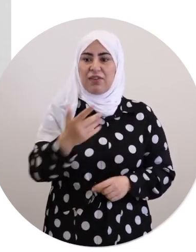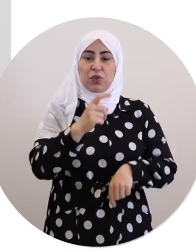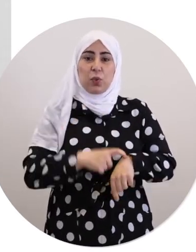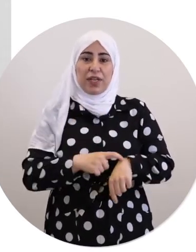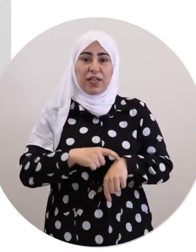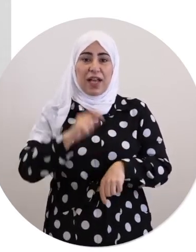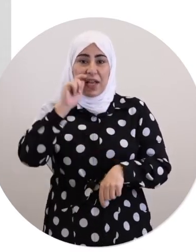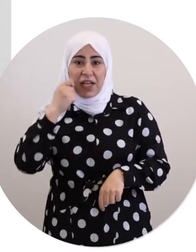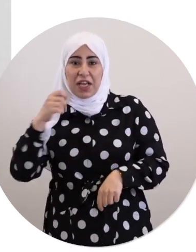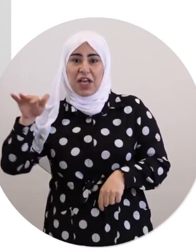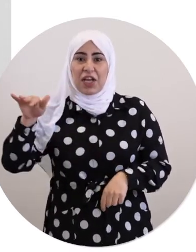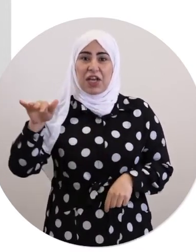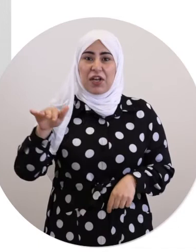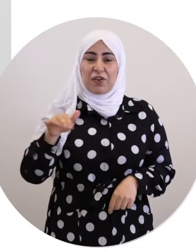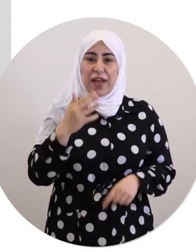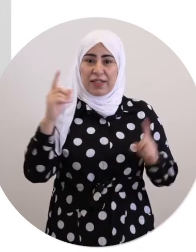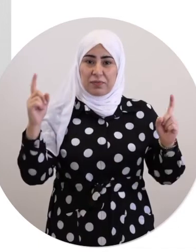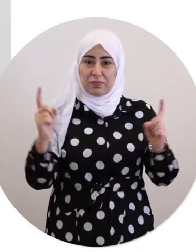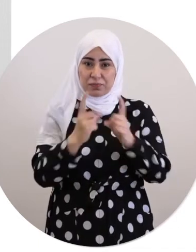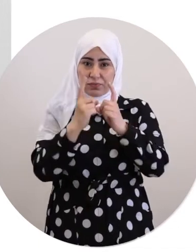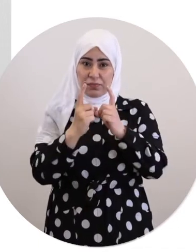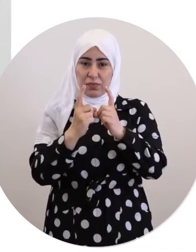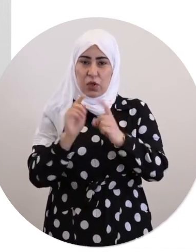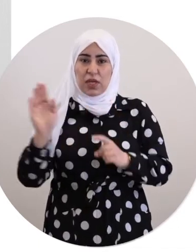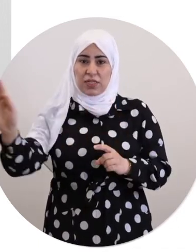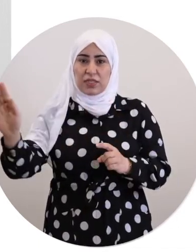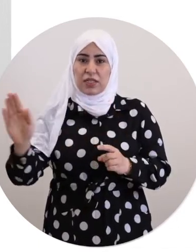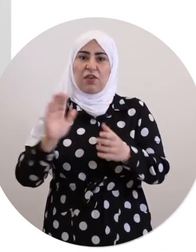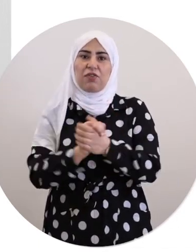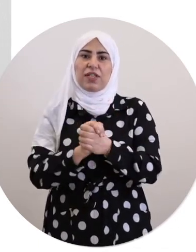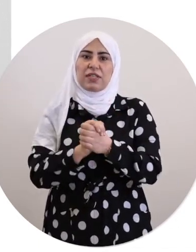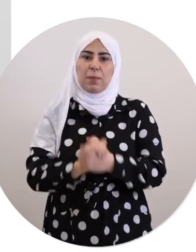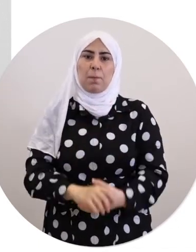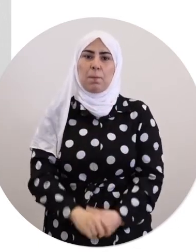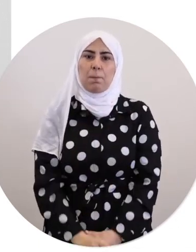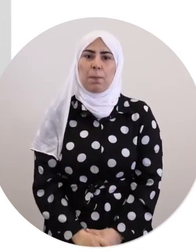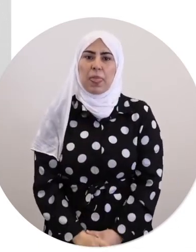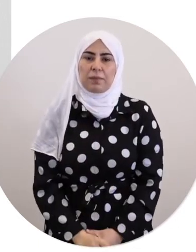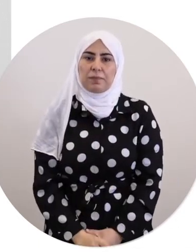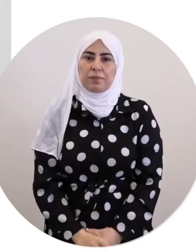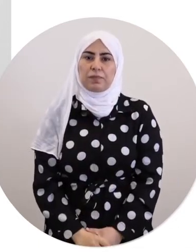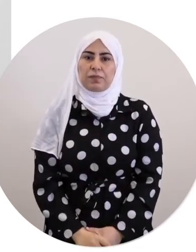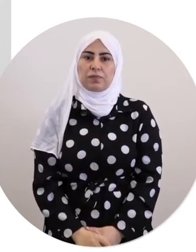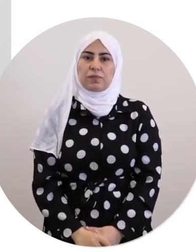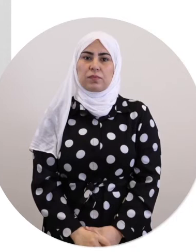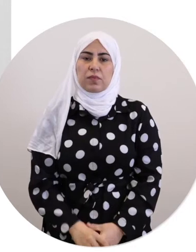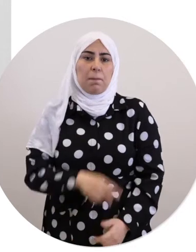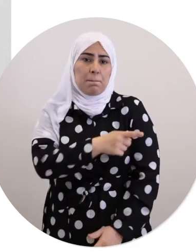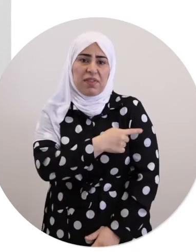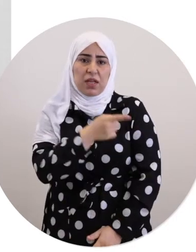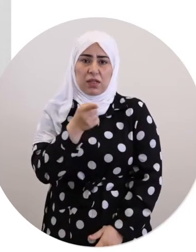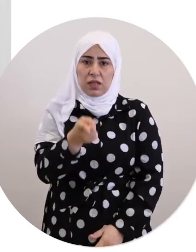friend. Very simple, just simply follow the equation, and remember, if there is no auxiliary verb, simply add